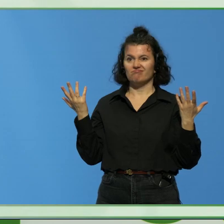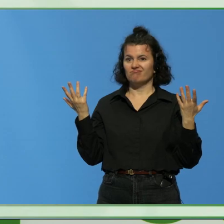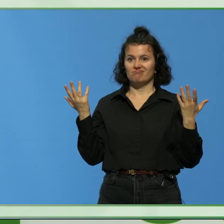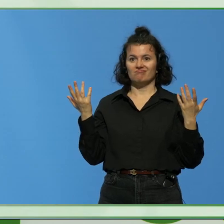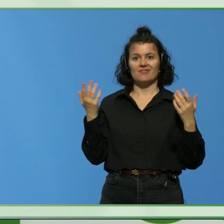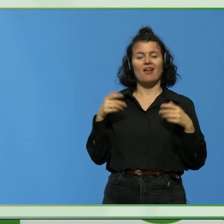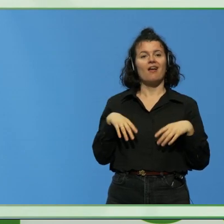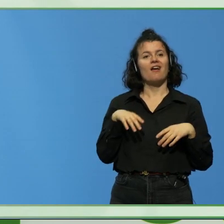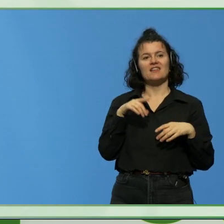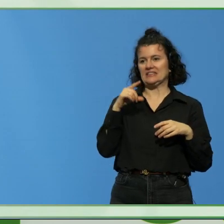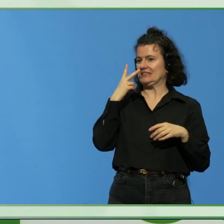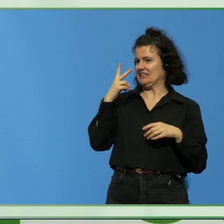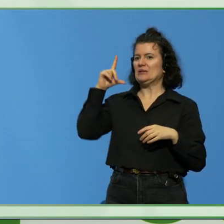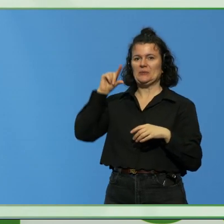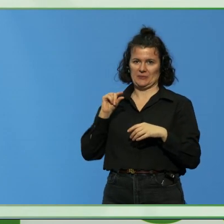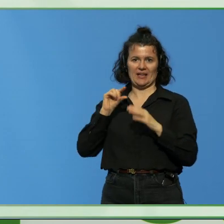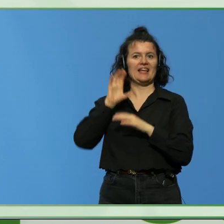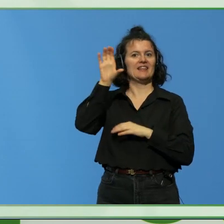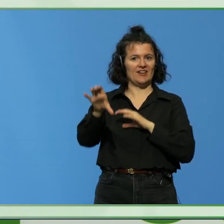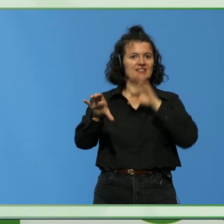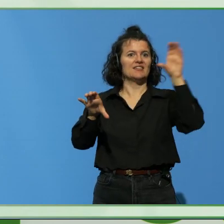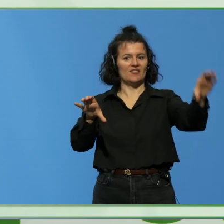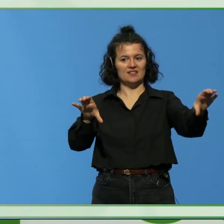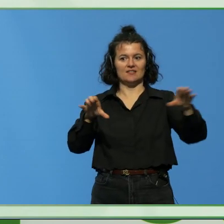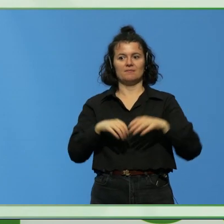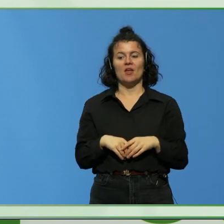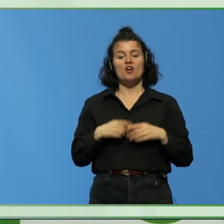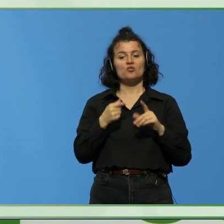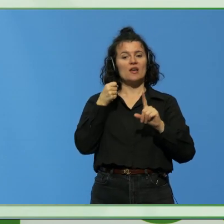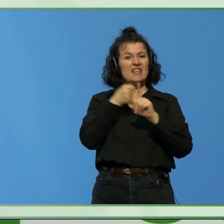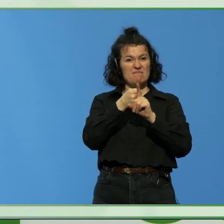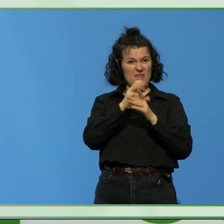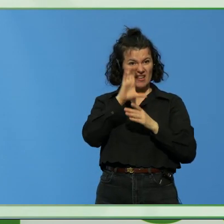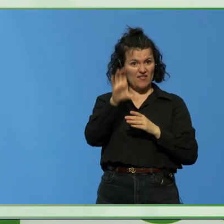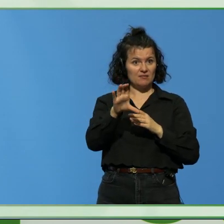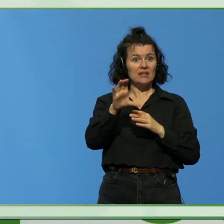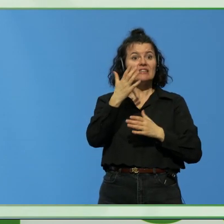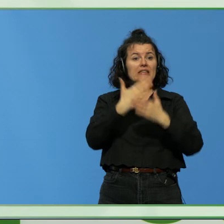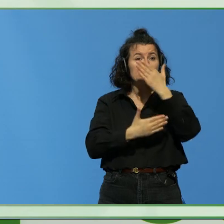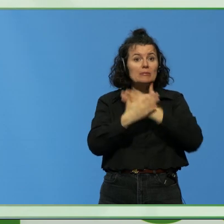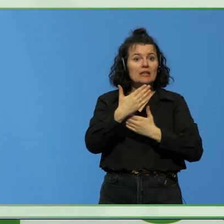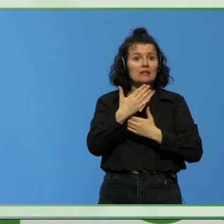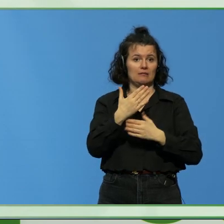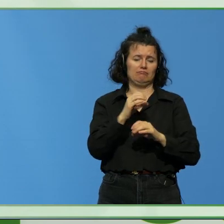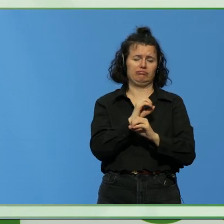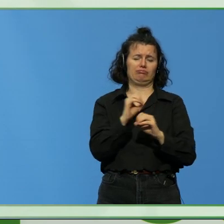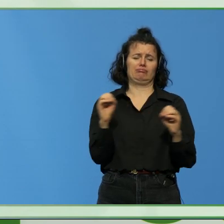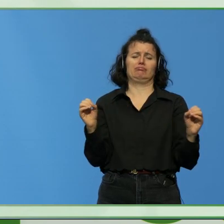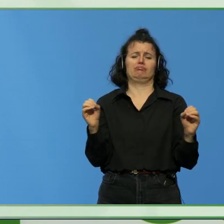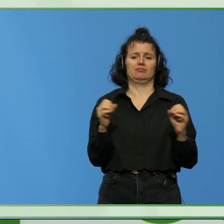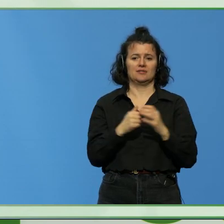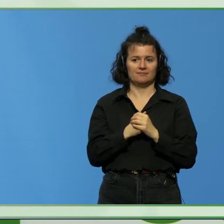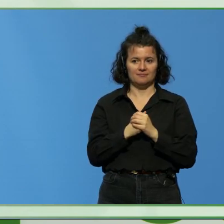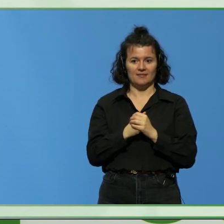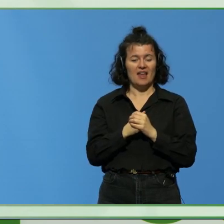Unfortunately, when it comes to impact investment, disability is invisible. This entire sector just misses the